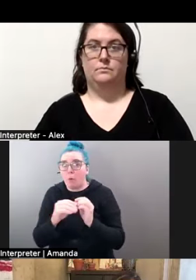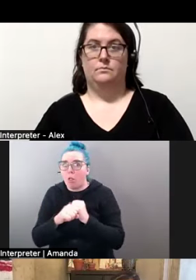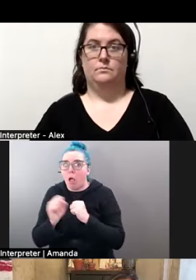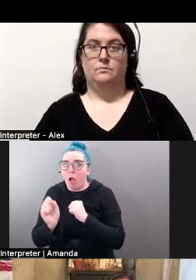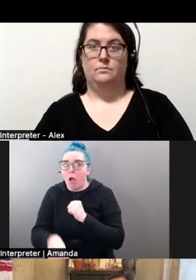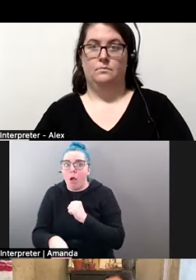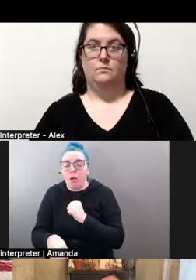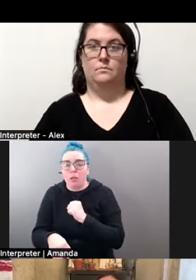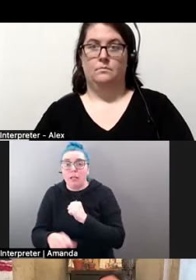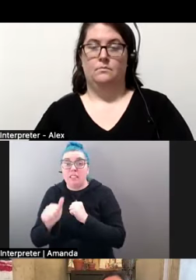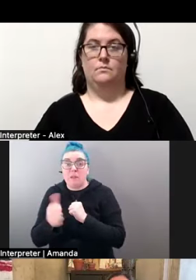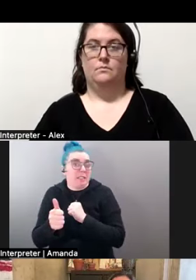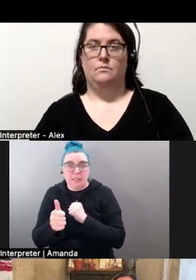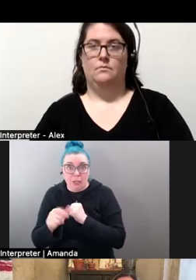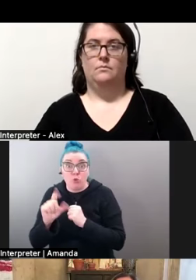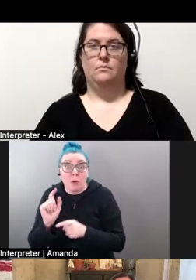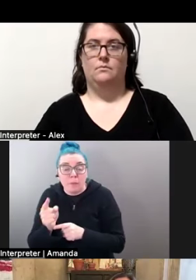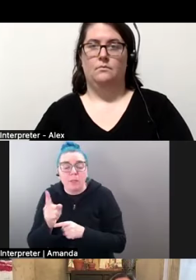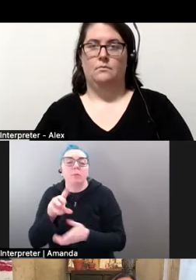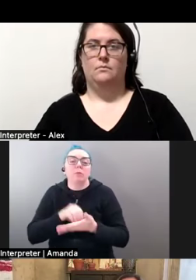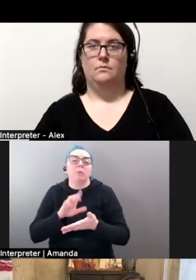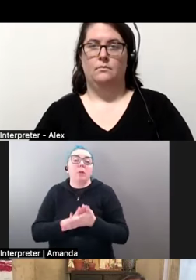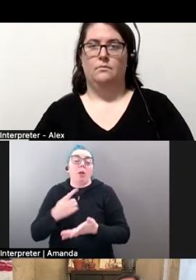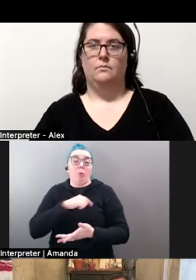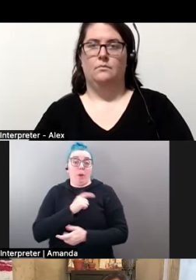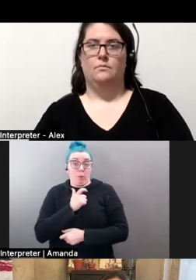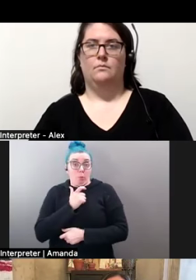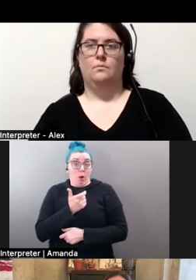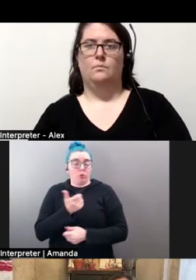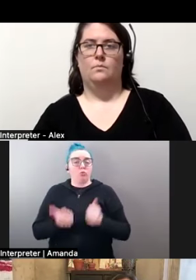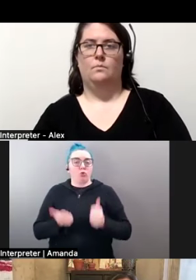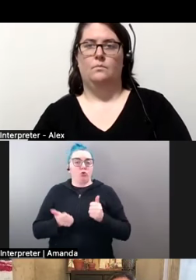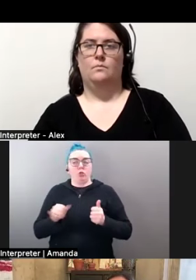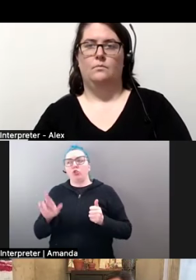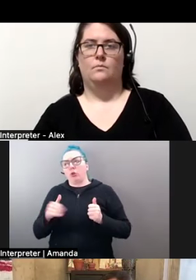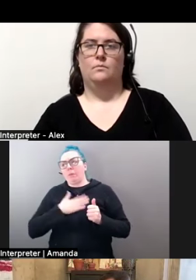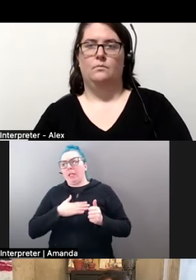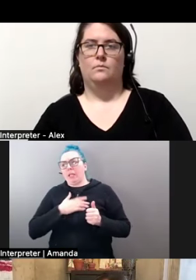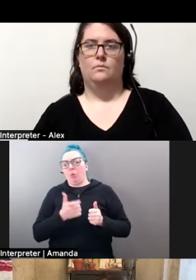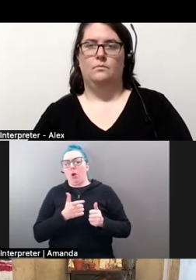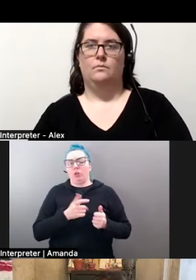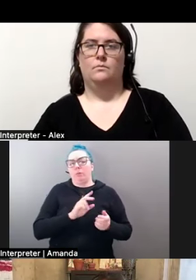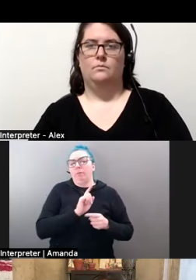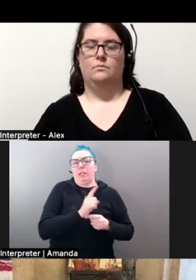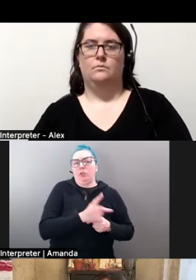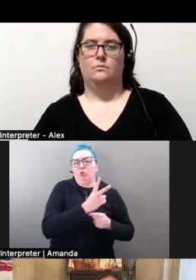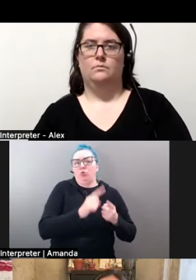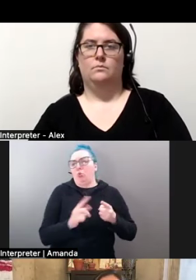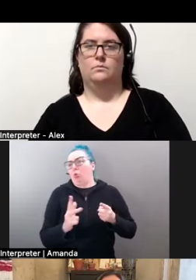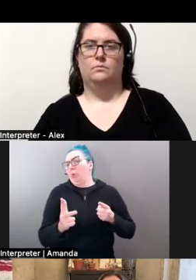a timestamp so that we know, you want the jury to watch minute 1 to 3 of this video and so on.